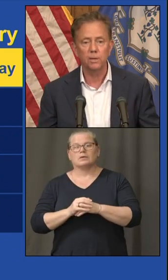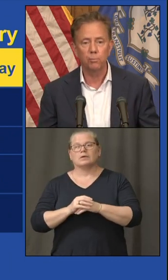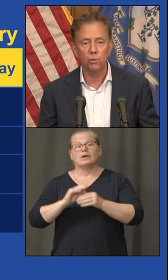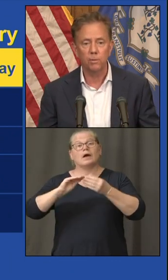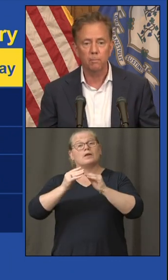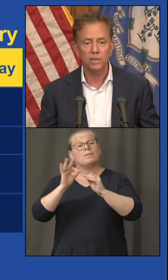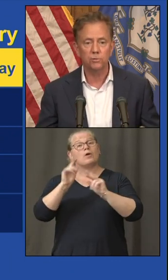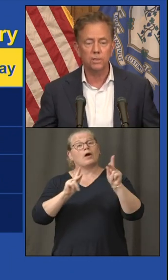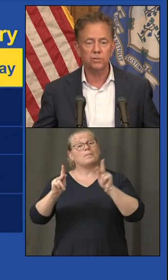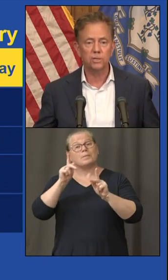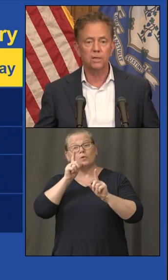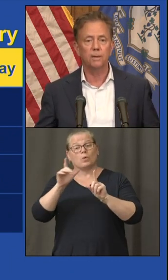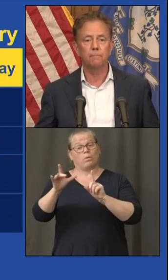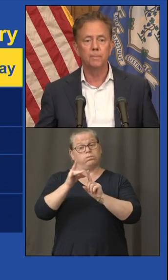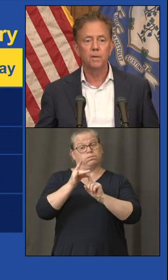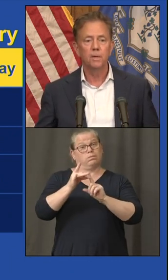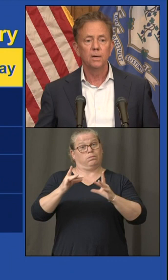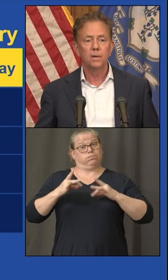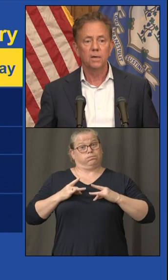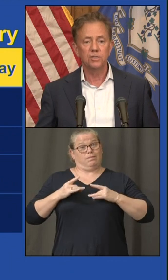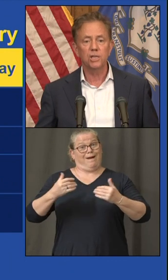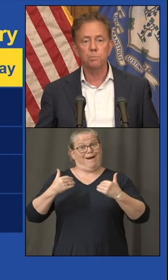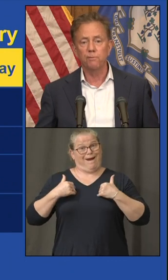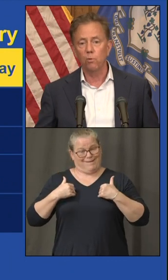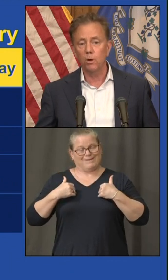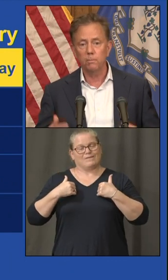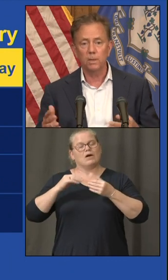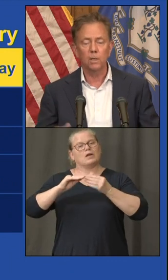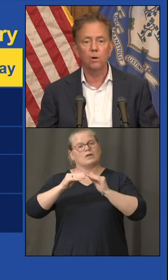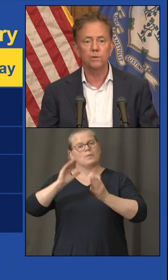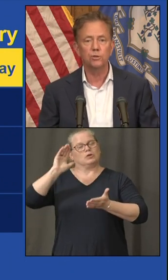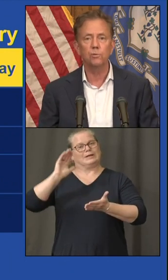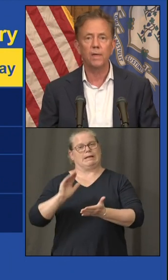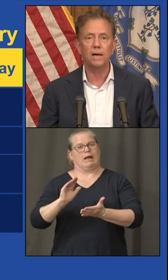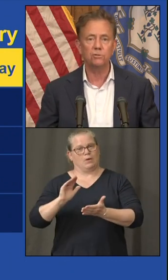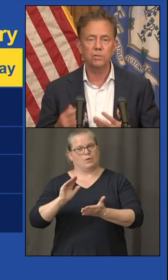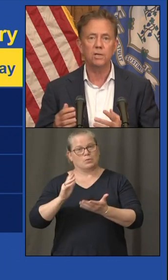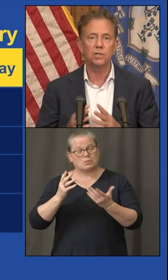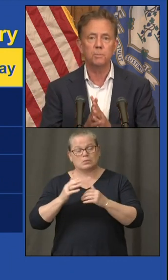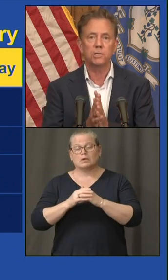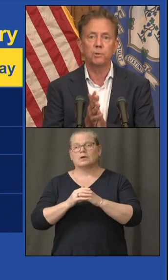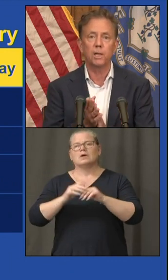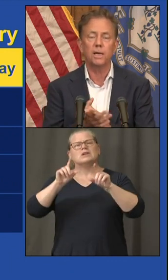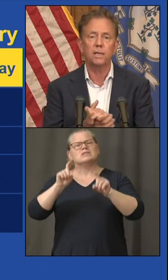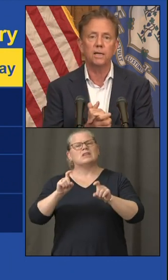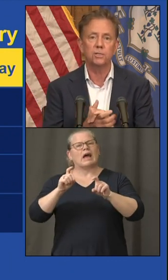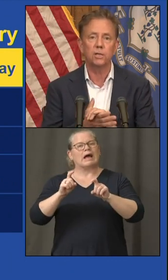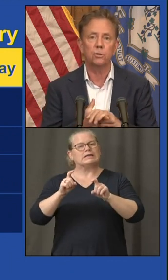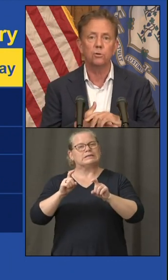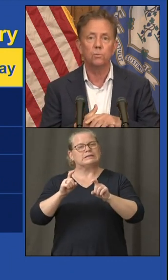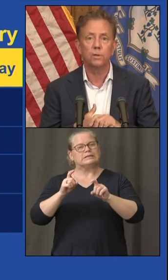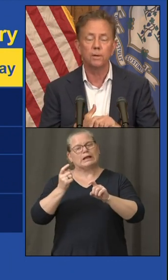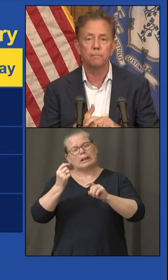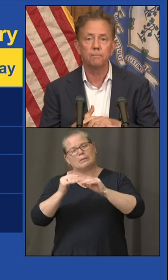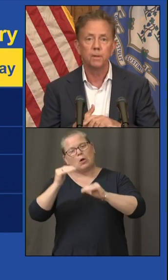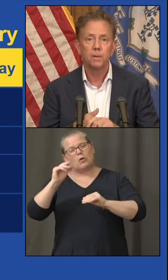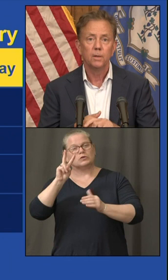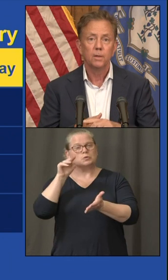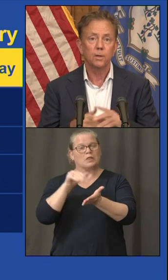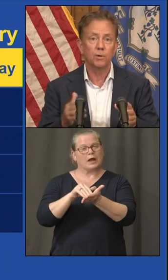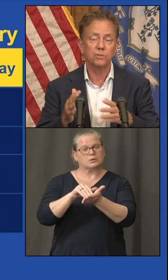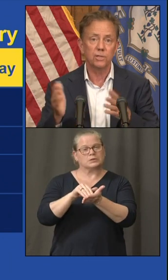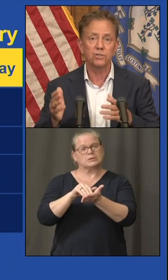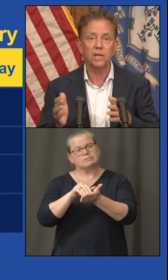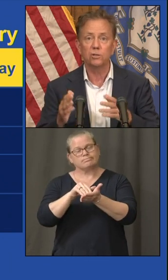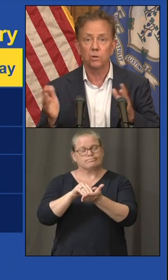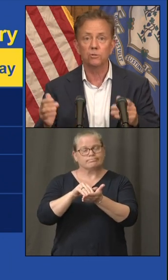all really important metrics. A test performed, a little over 2,000, not as many as we like. That has nothing to do with